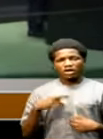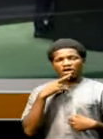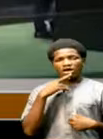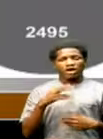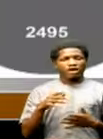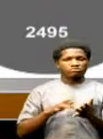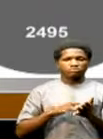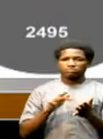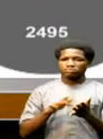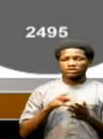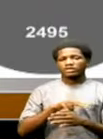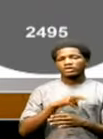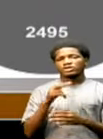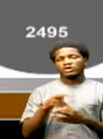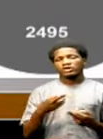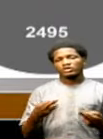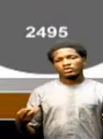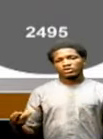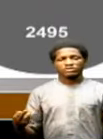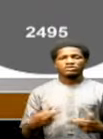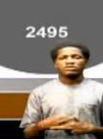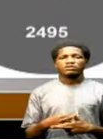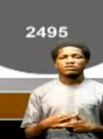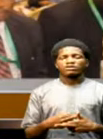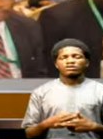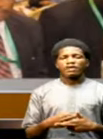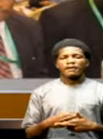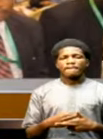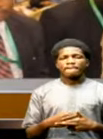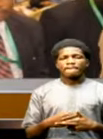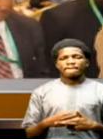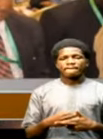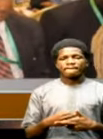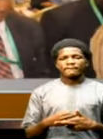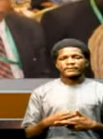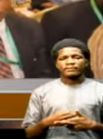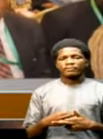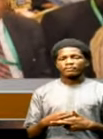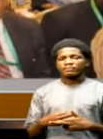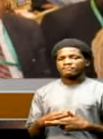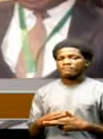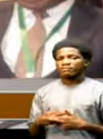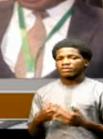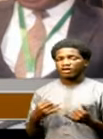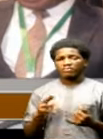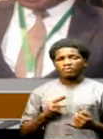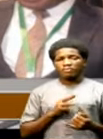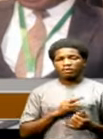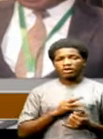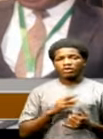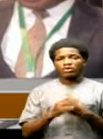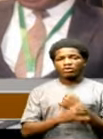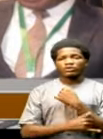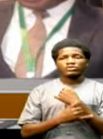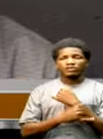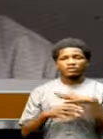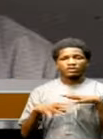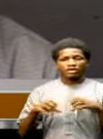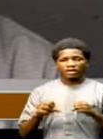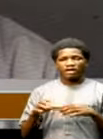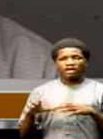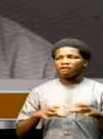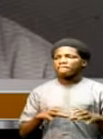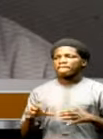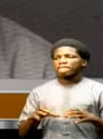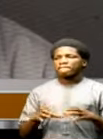overexploiting the natural resources, requiring member countries to take concrete actions. These development organizers believed required